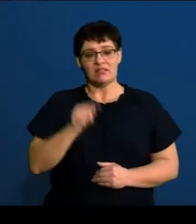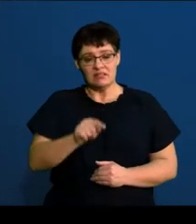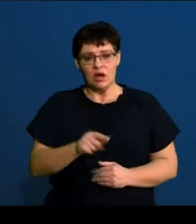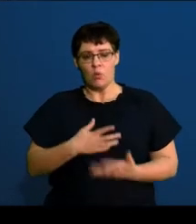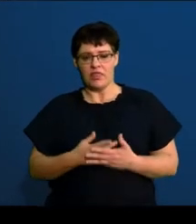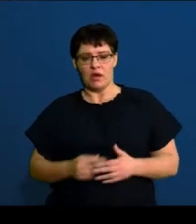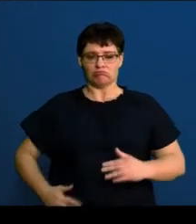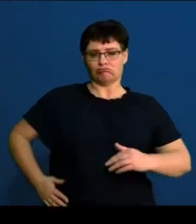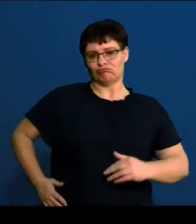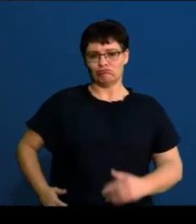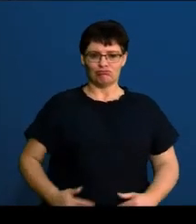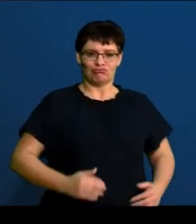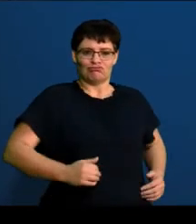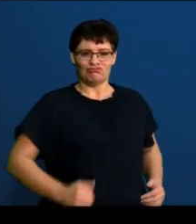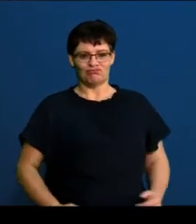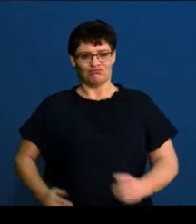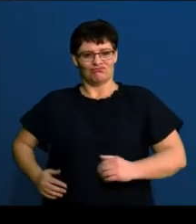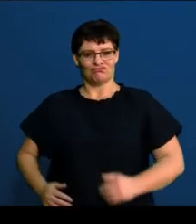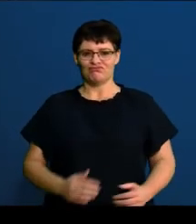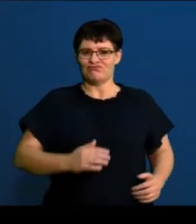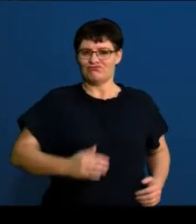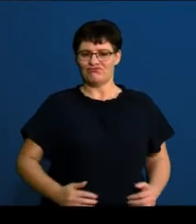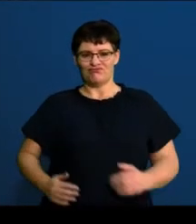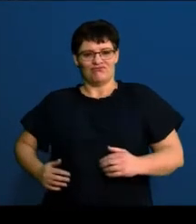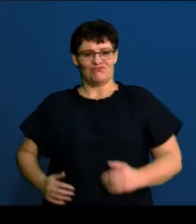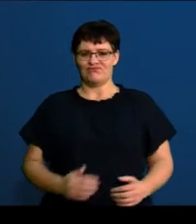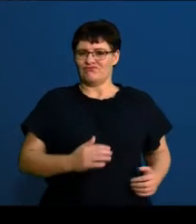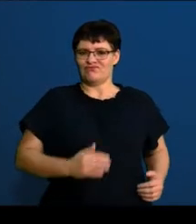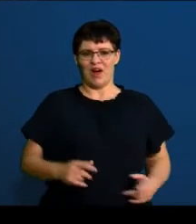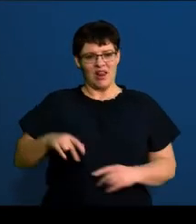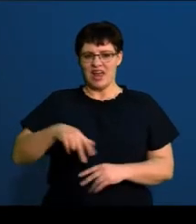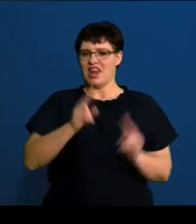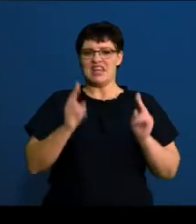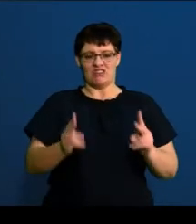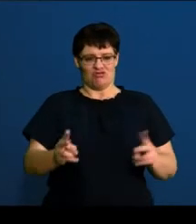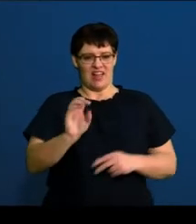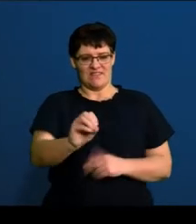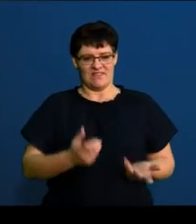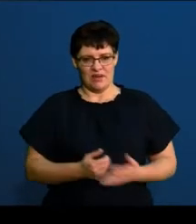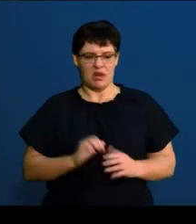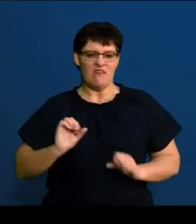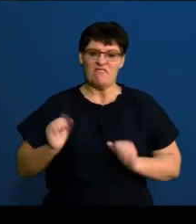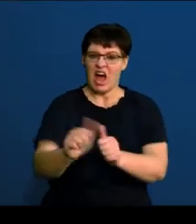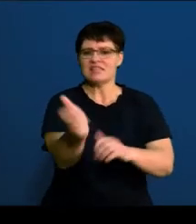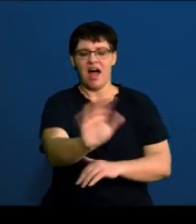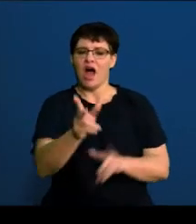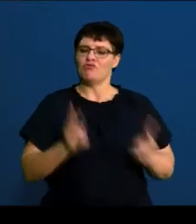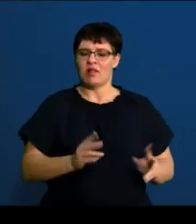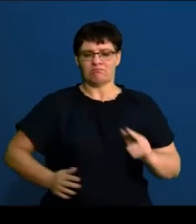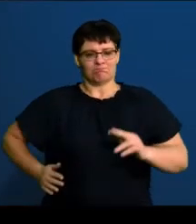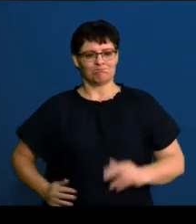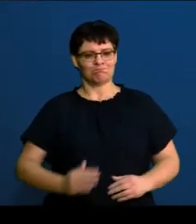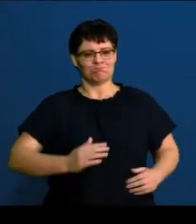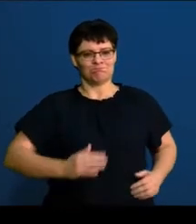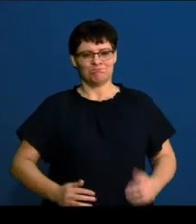walking at a brisk stride. So brisk means that you're obviously walking at a natural pace, there's no hurry. Your stance, you